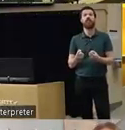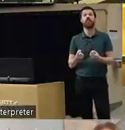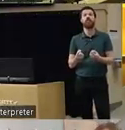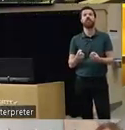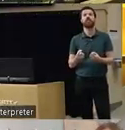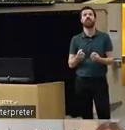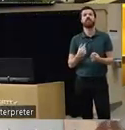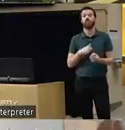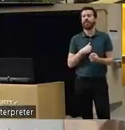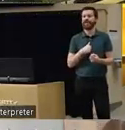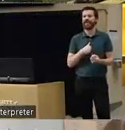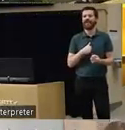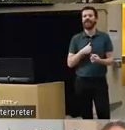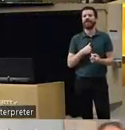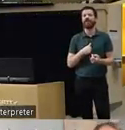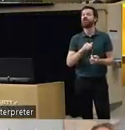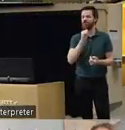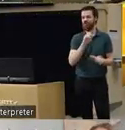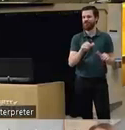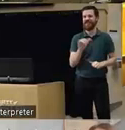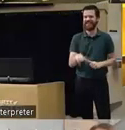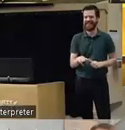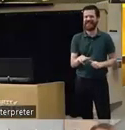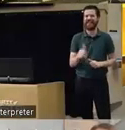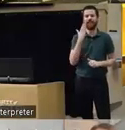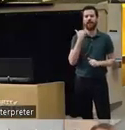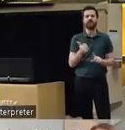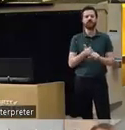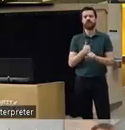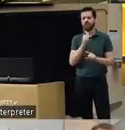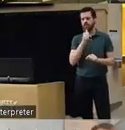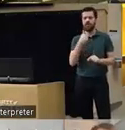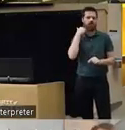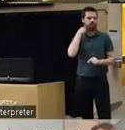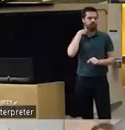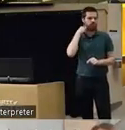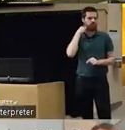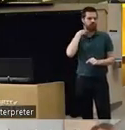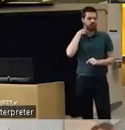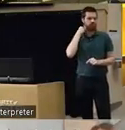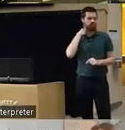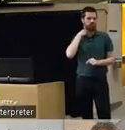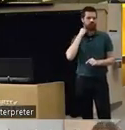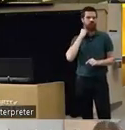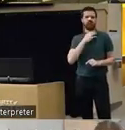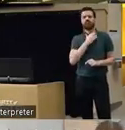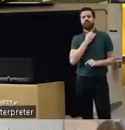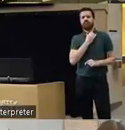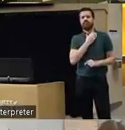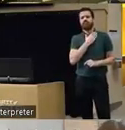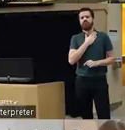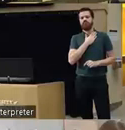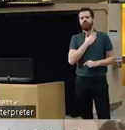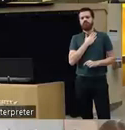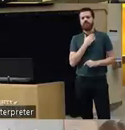that we shouldn't be doing that because it's not at this feedback that people are giving now. I feel